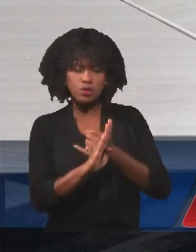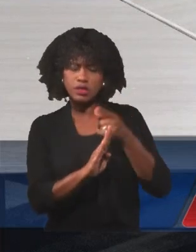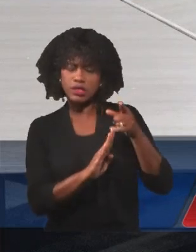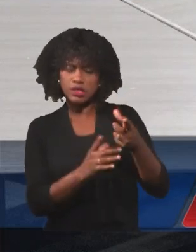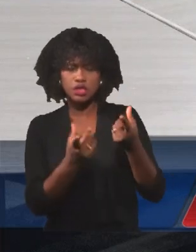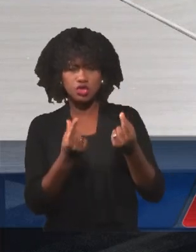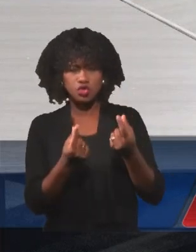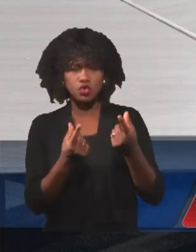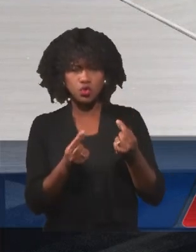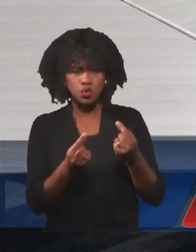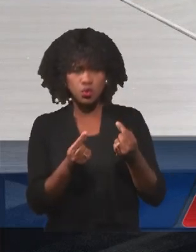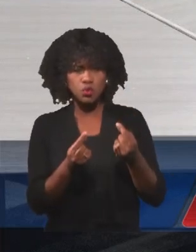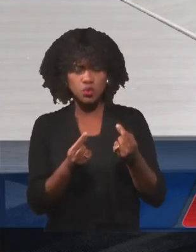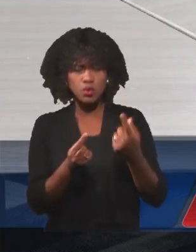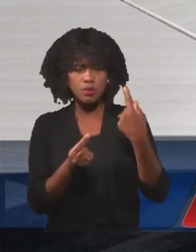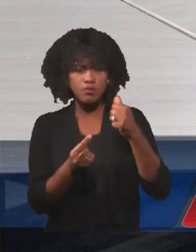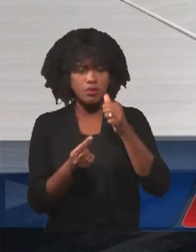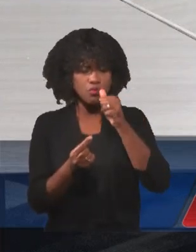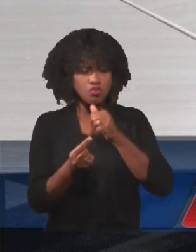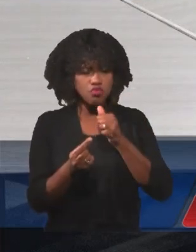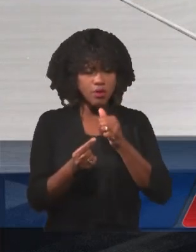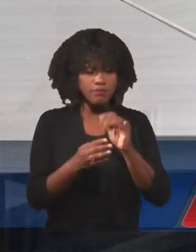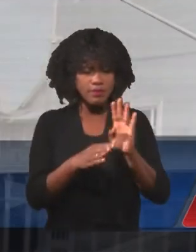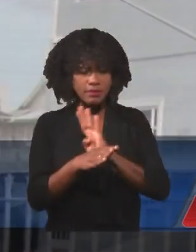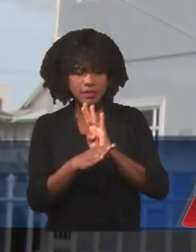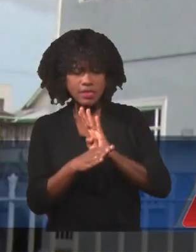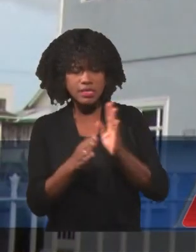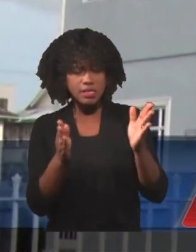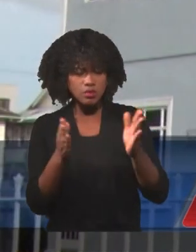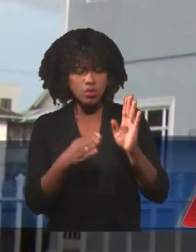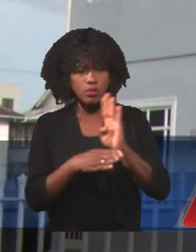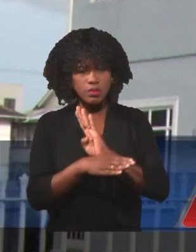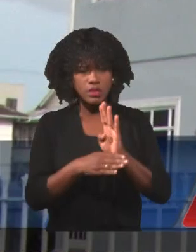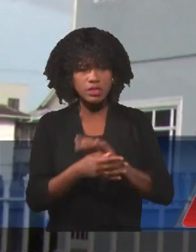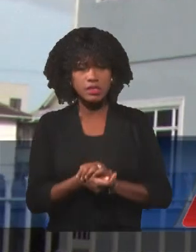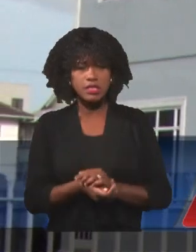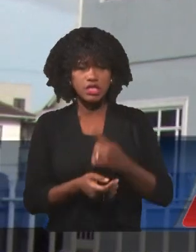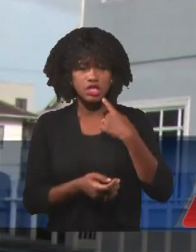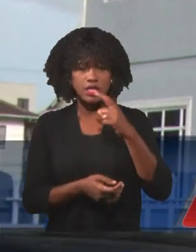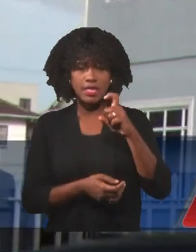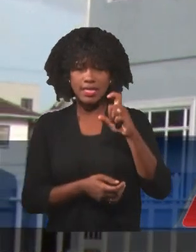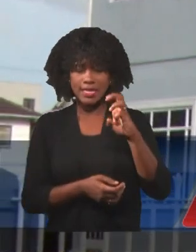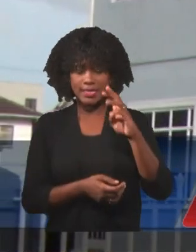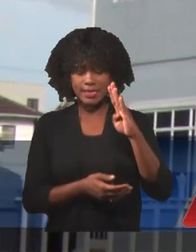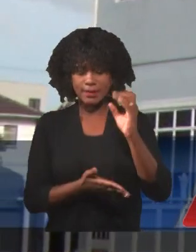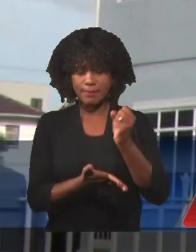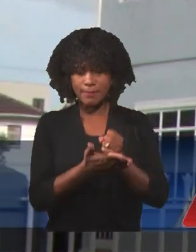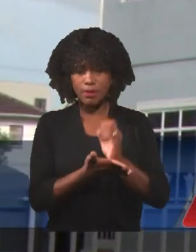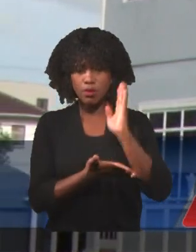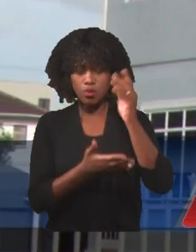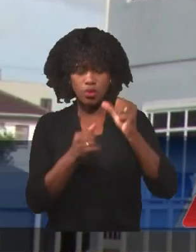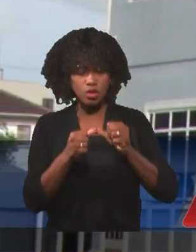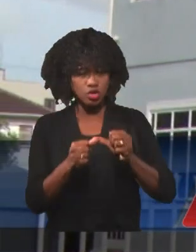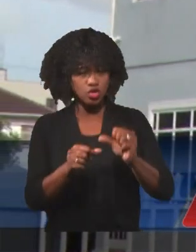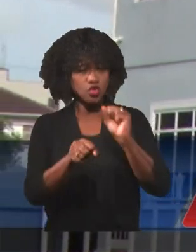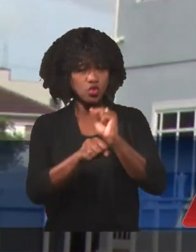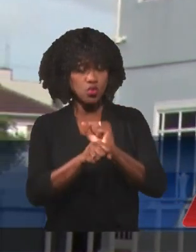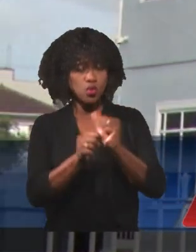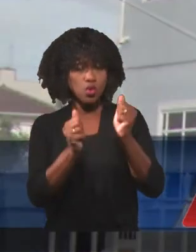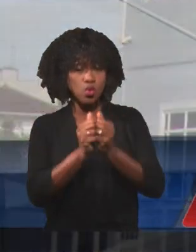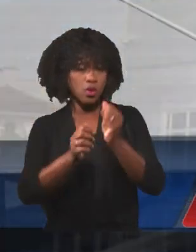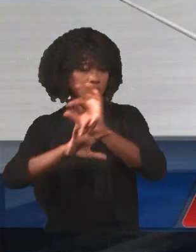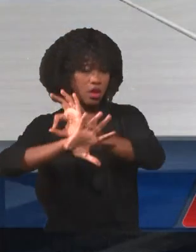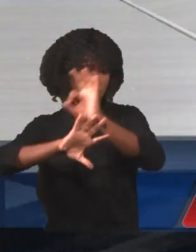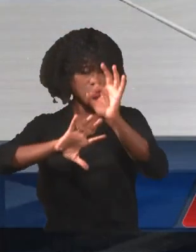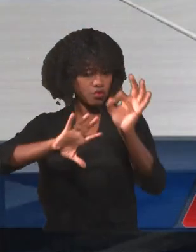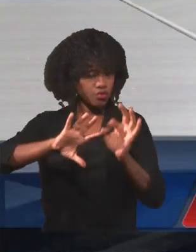doing promoting private sector, promoting small business. She assured that the Exim Bank would continue to expand working along with Caribbean